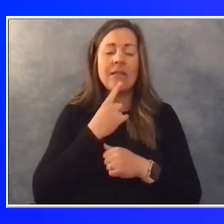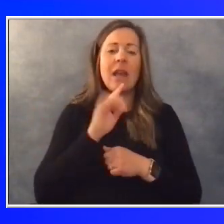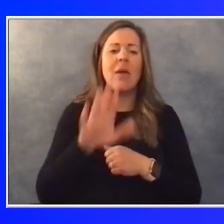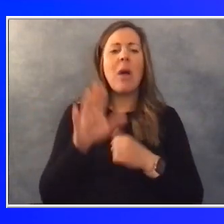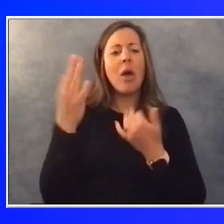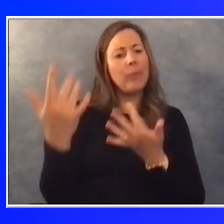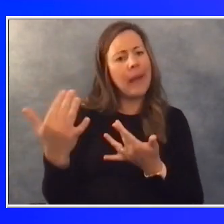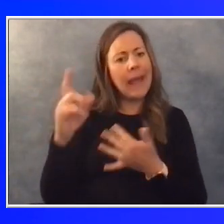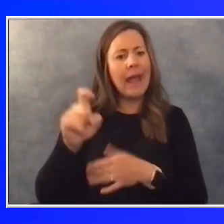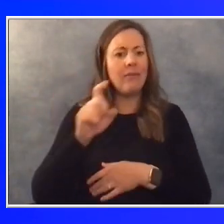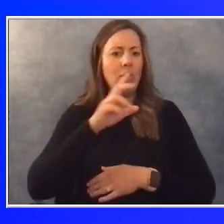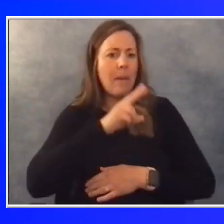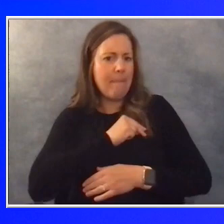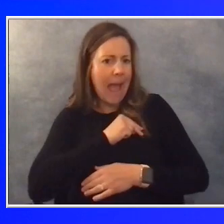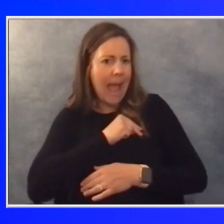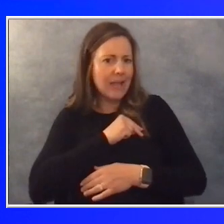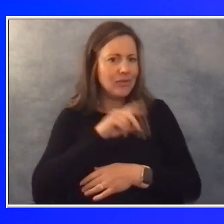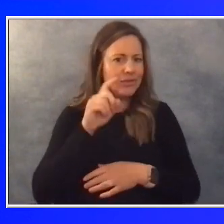or the National Guard won't let you through.